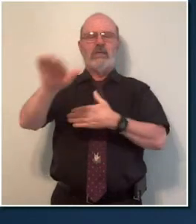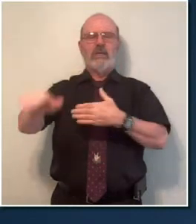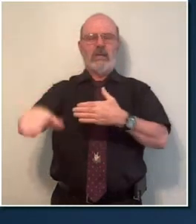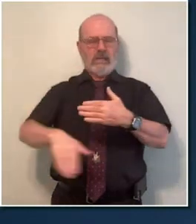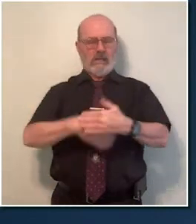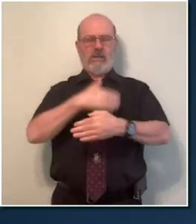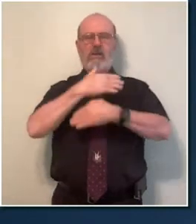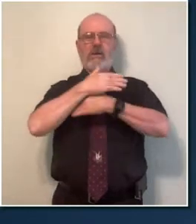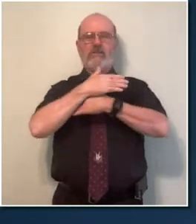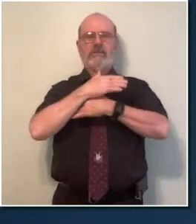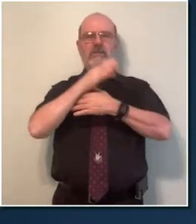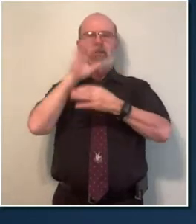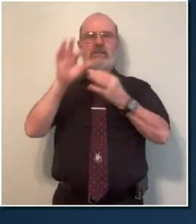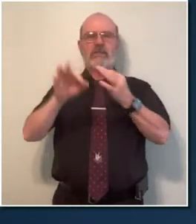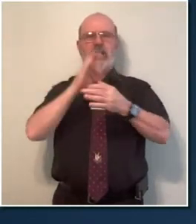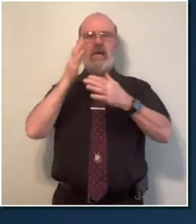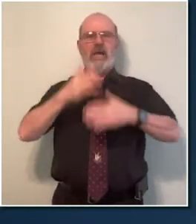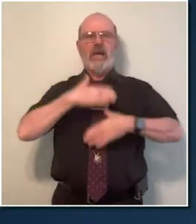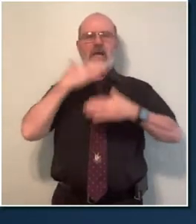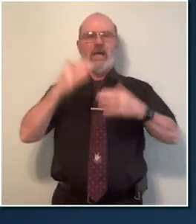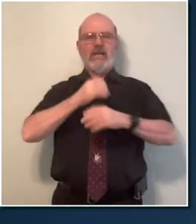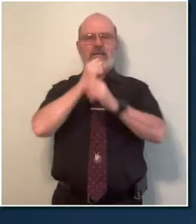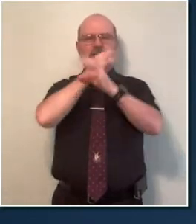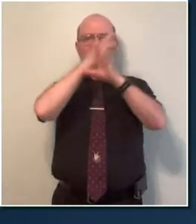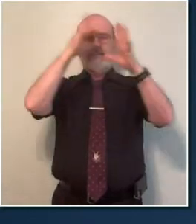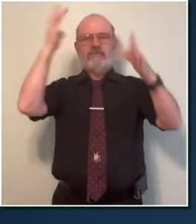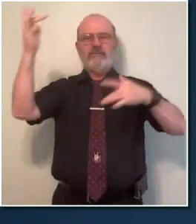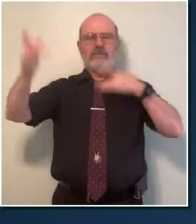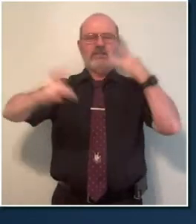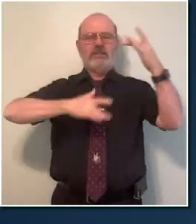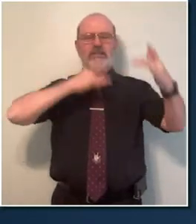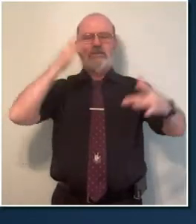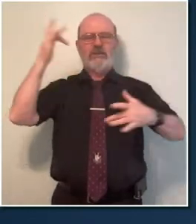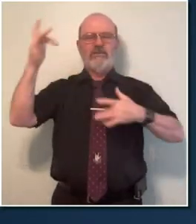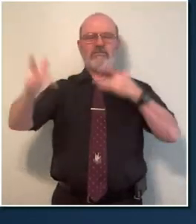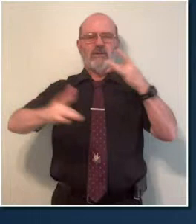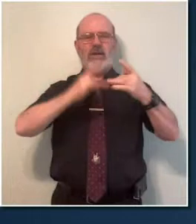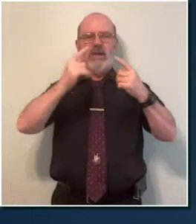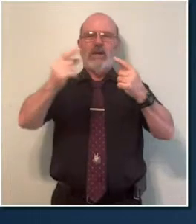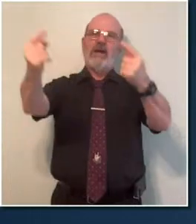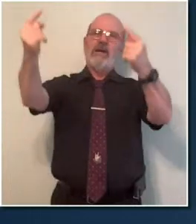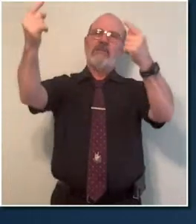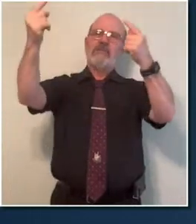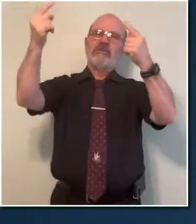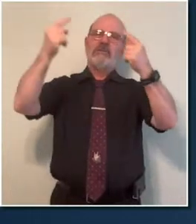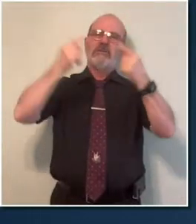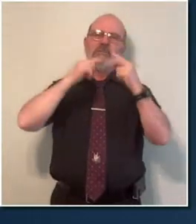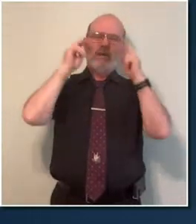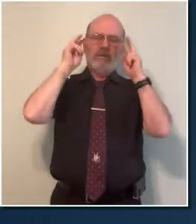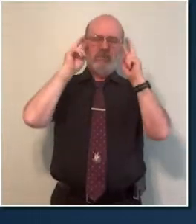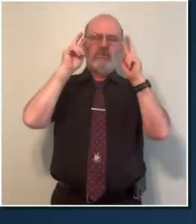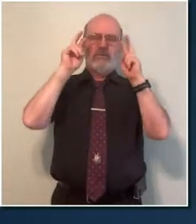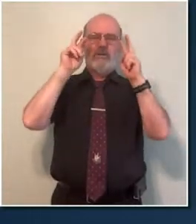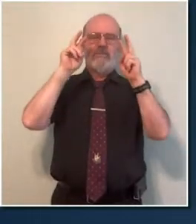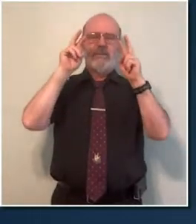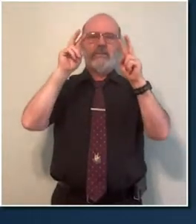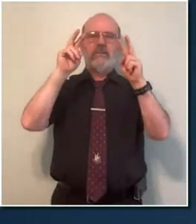submission, perfect delight, visions of rapture now burst on